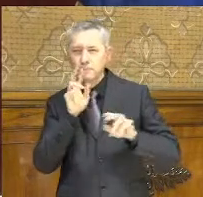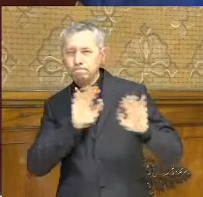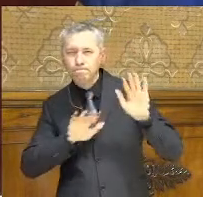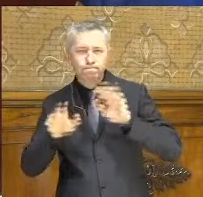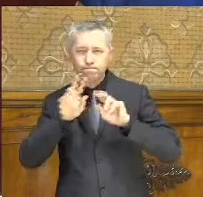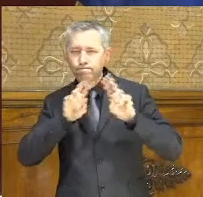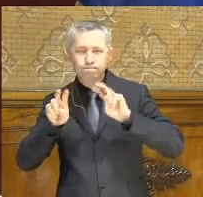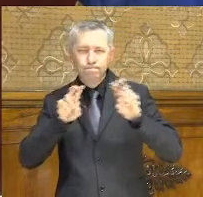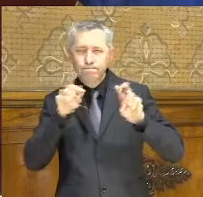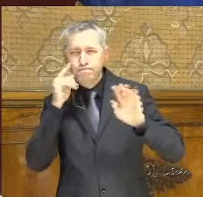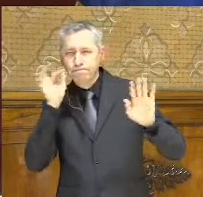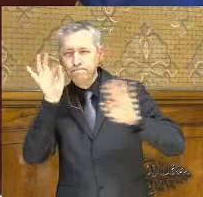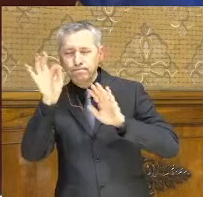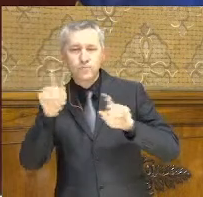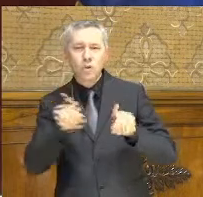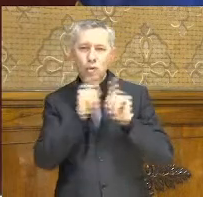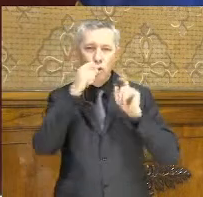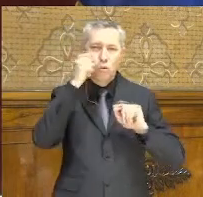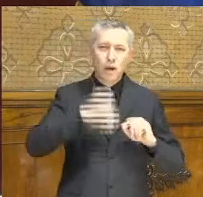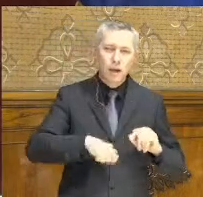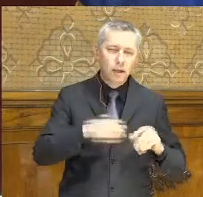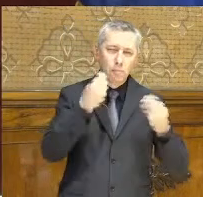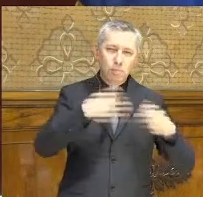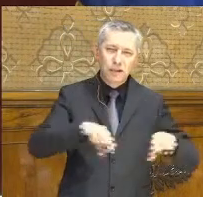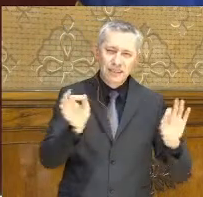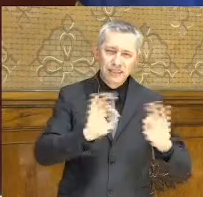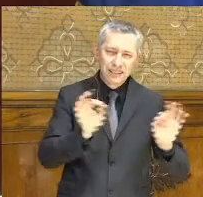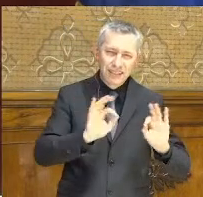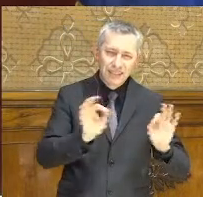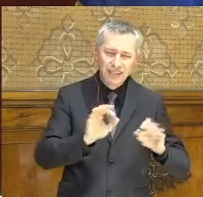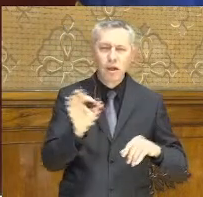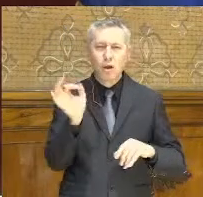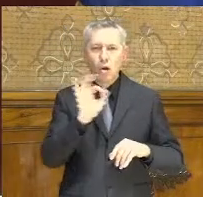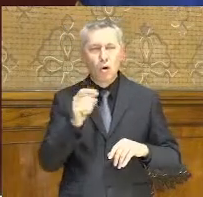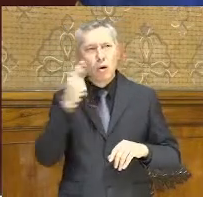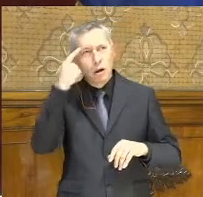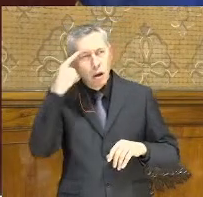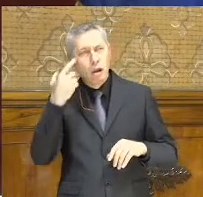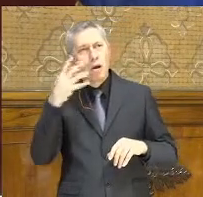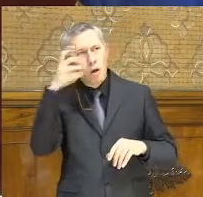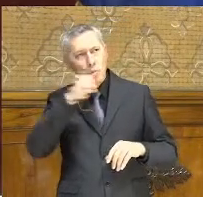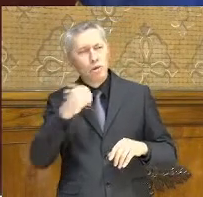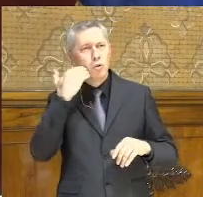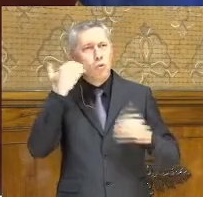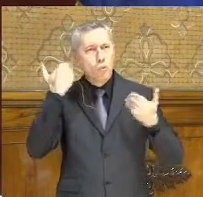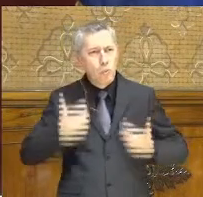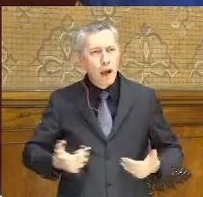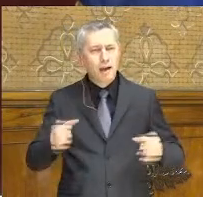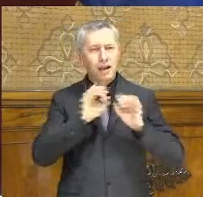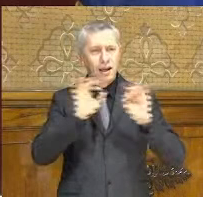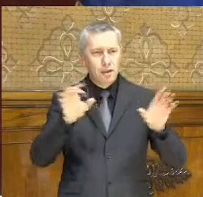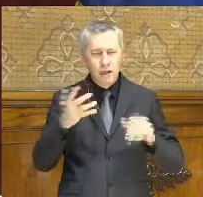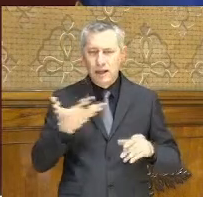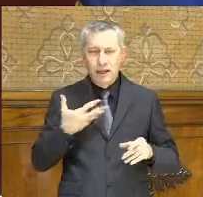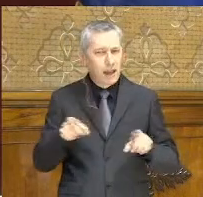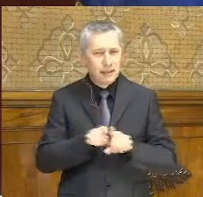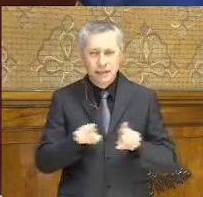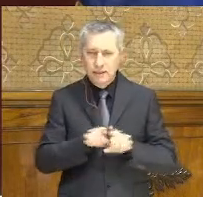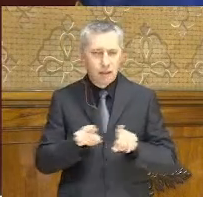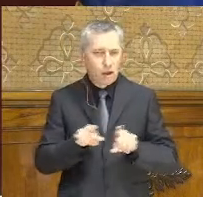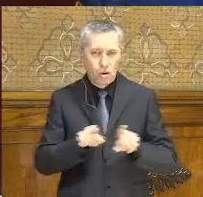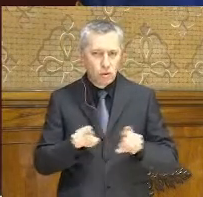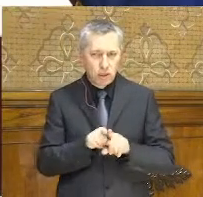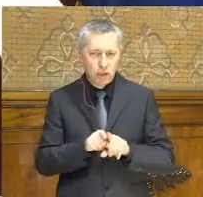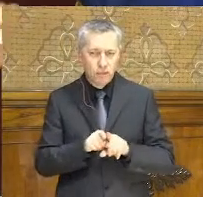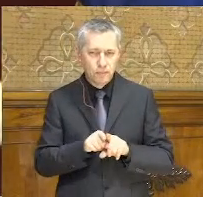to acknowledge in awe and anxiety at the same time, to be human and free